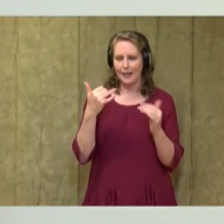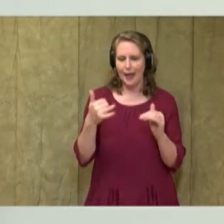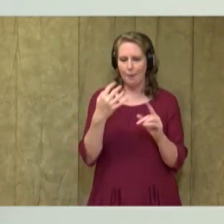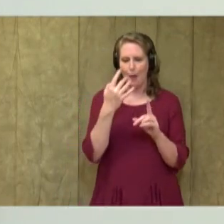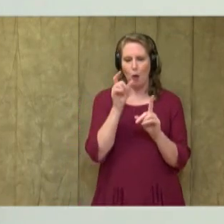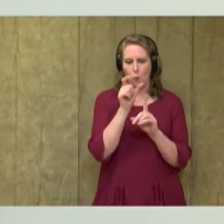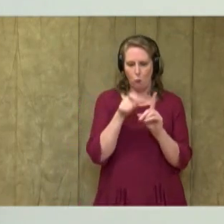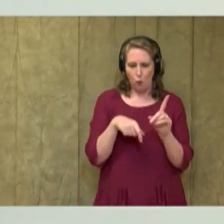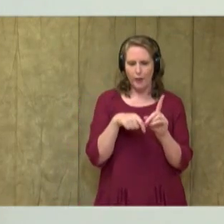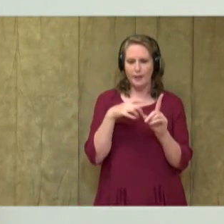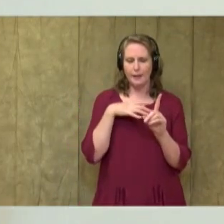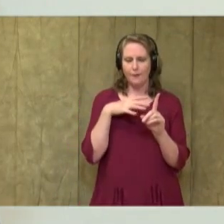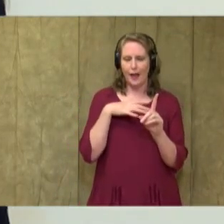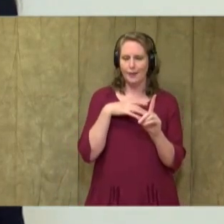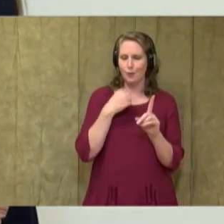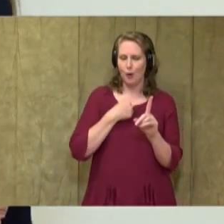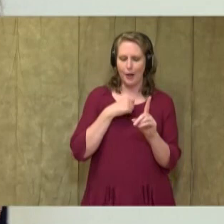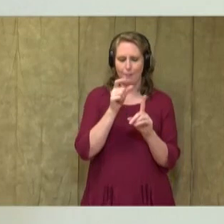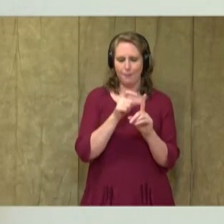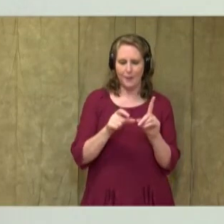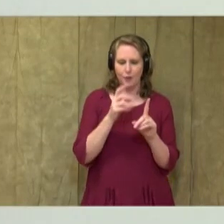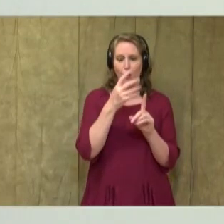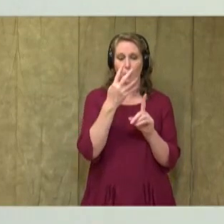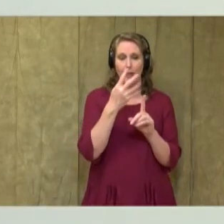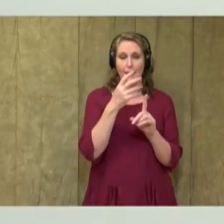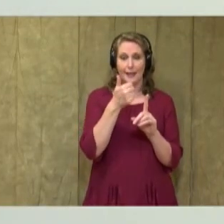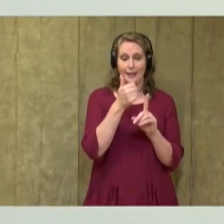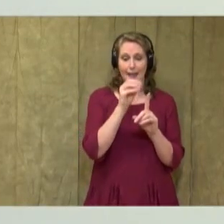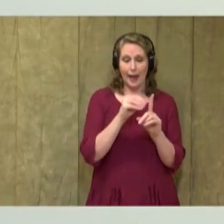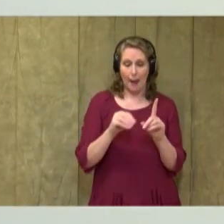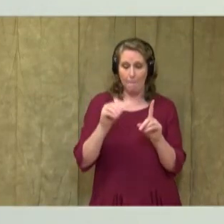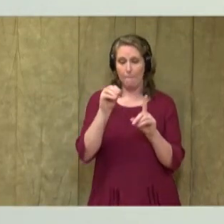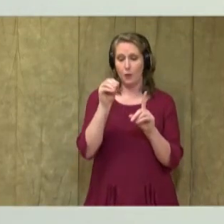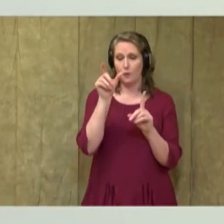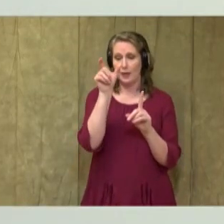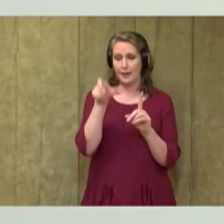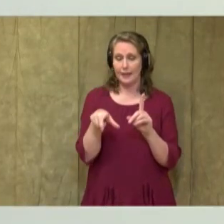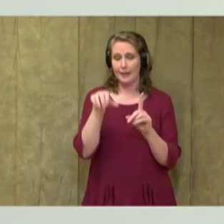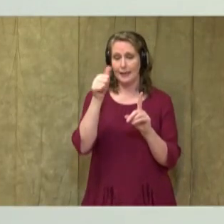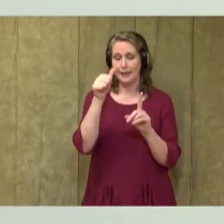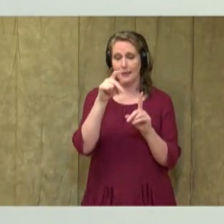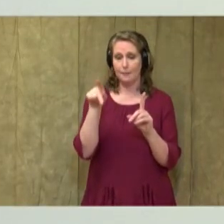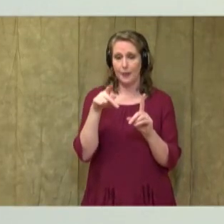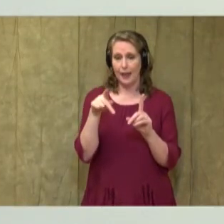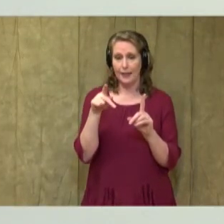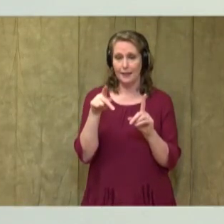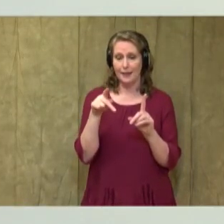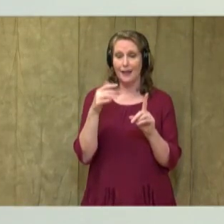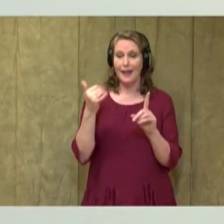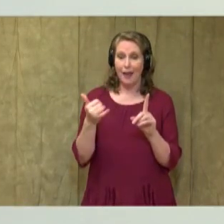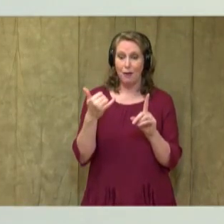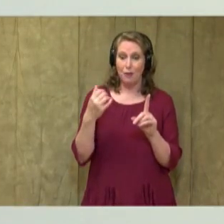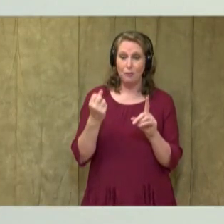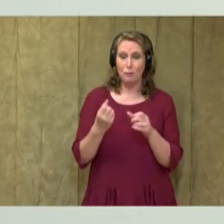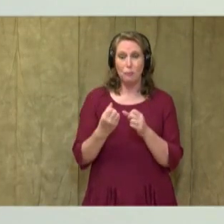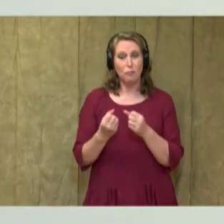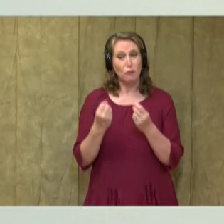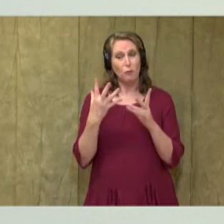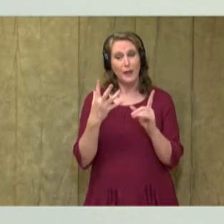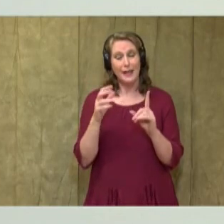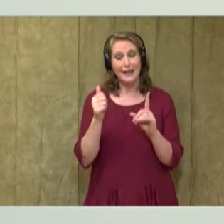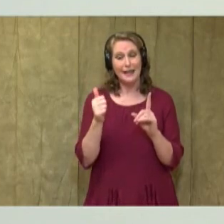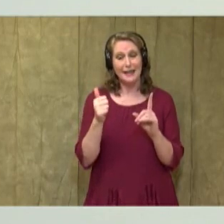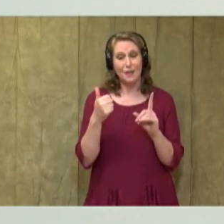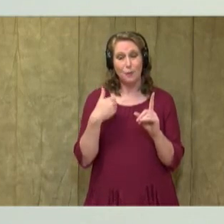4 ones, so I have 4. So over here, remember we had too many 10s, 1, 2, 3, 4, 5, 6,